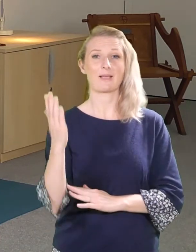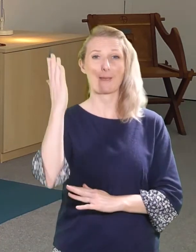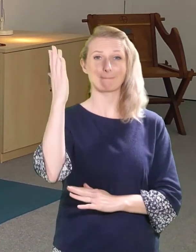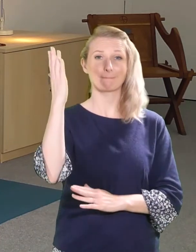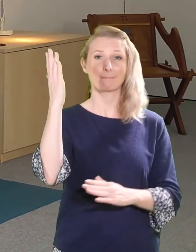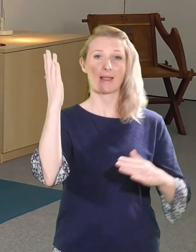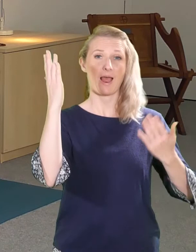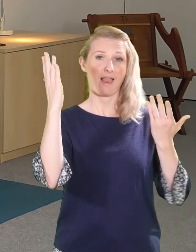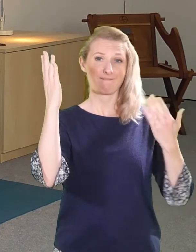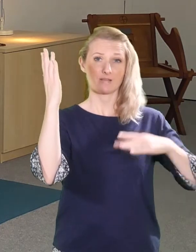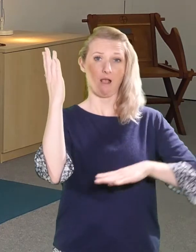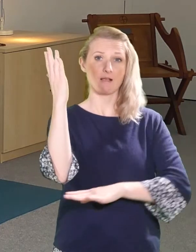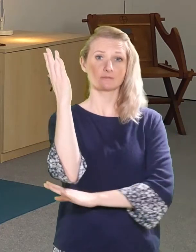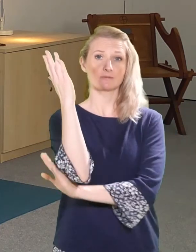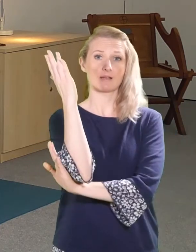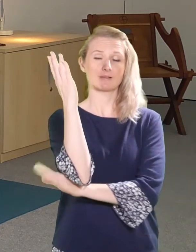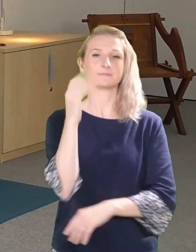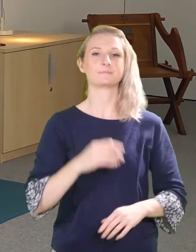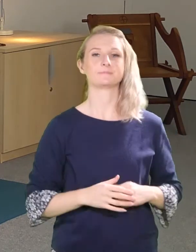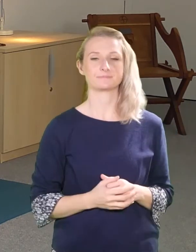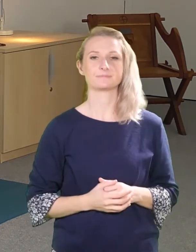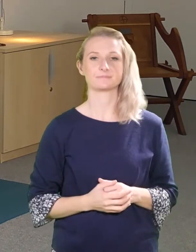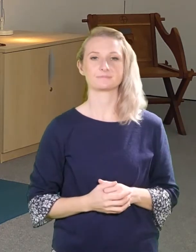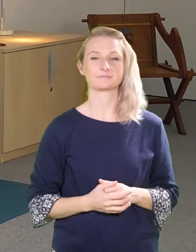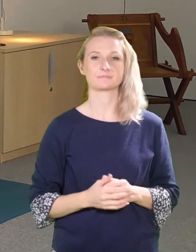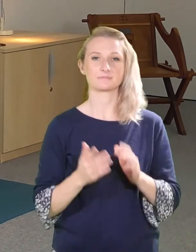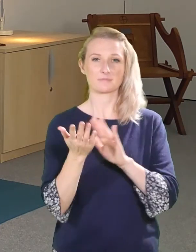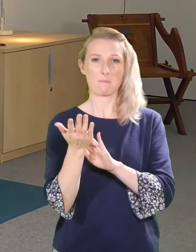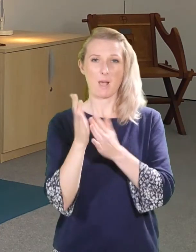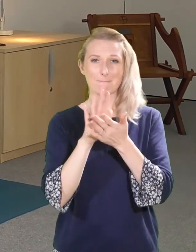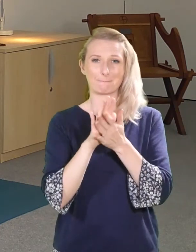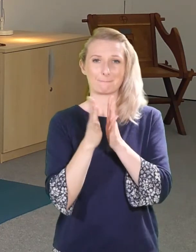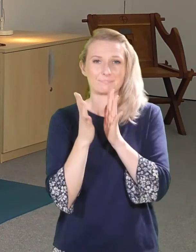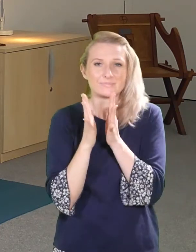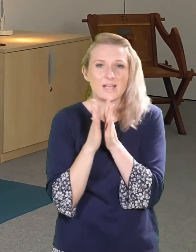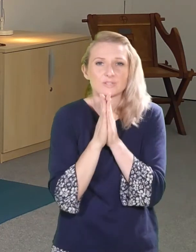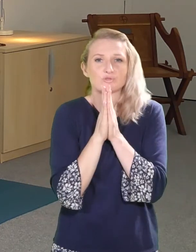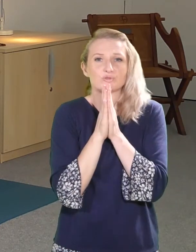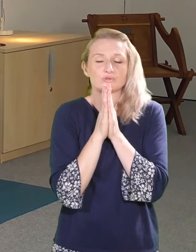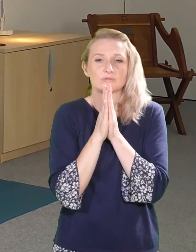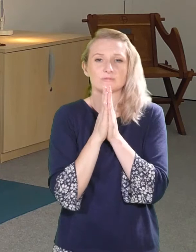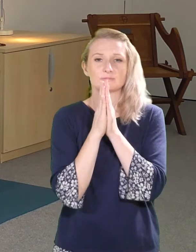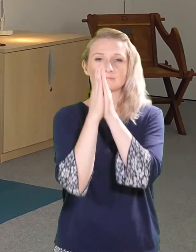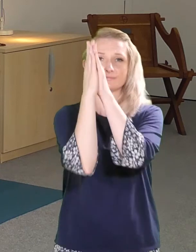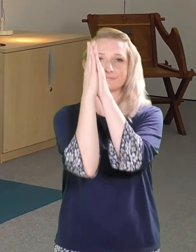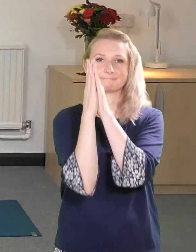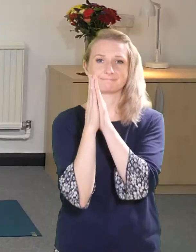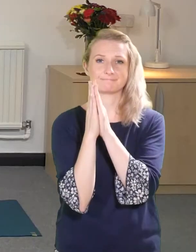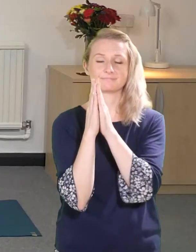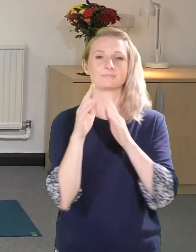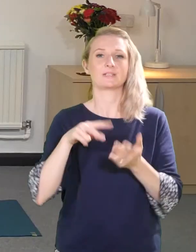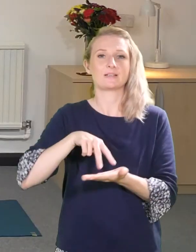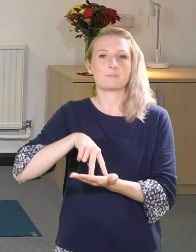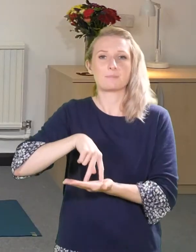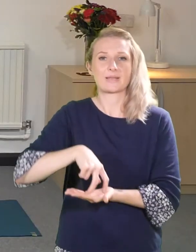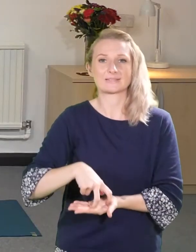arm is underneath. Bringing the palms together, lift your elbows up, and then bend your